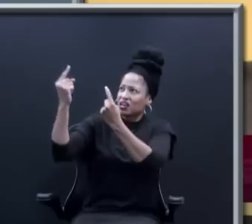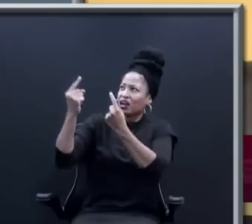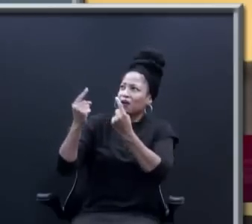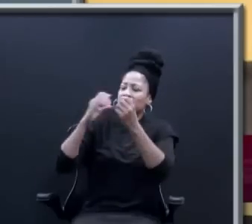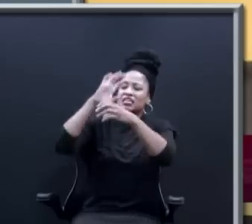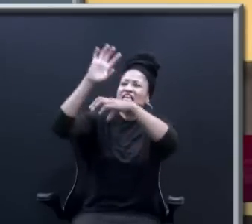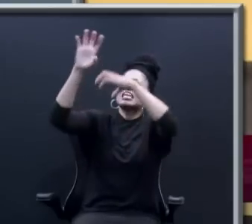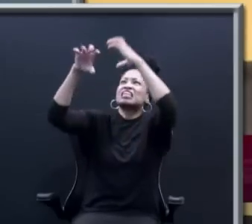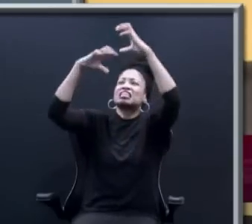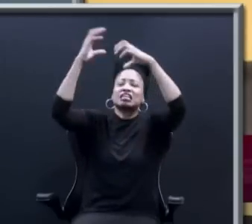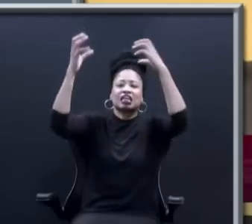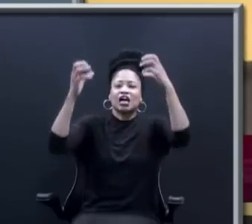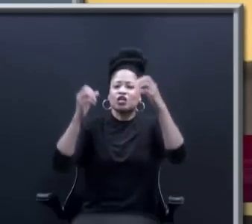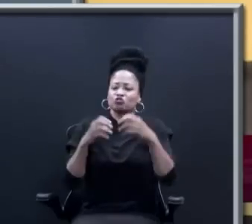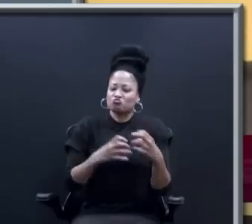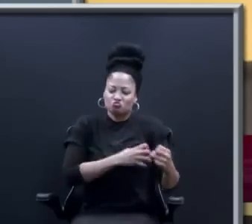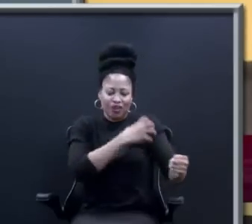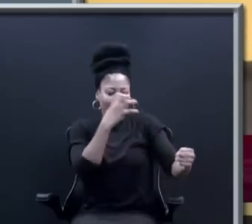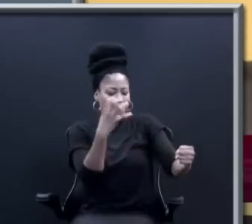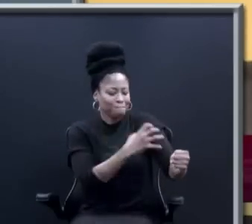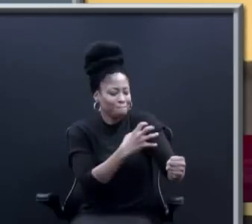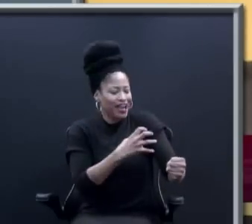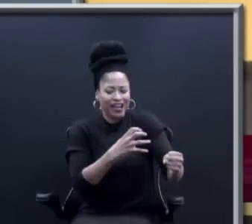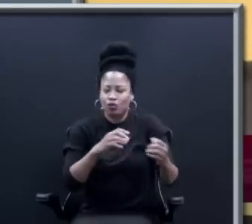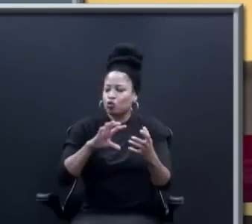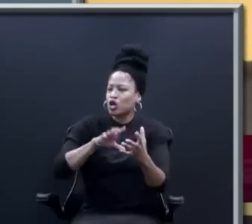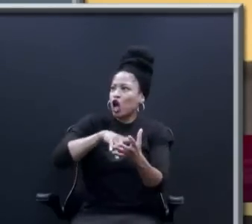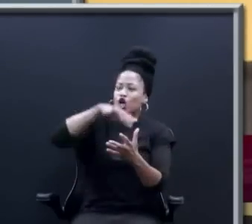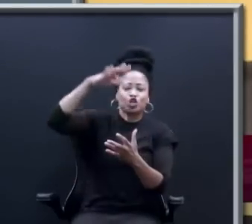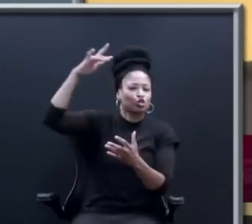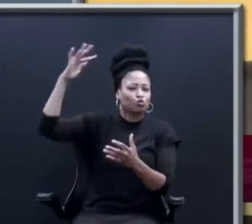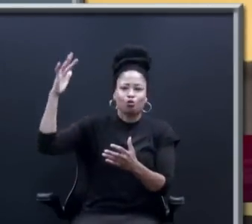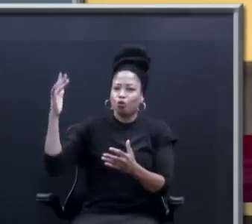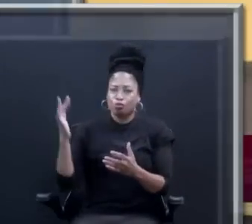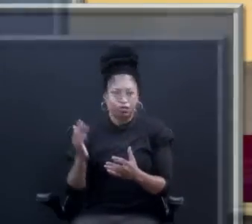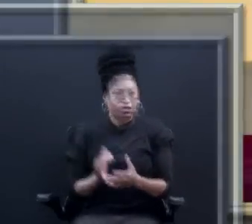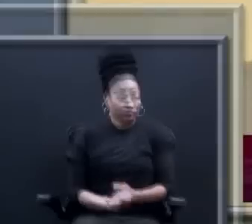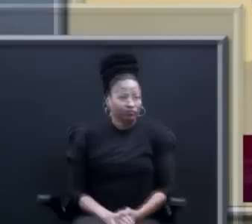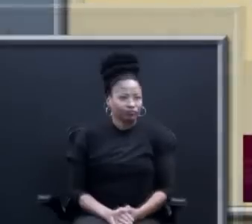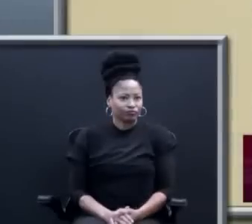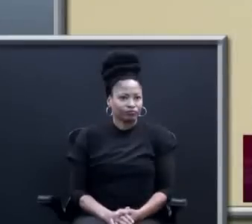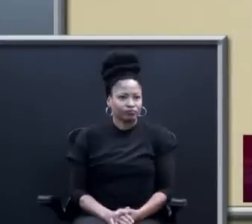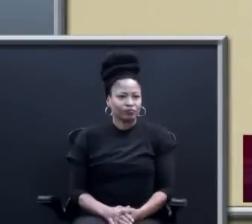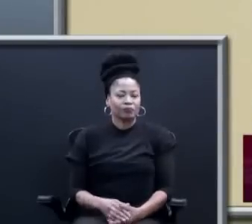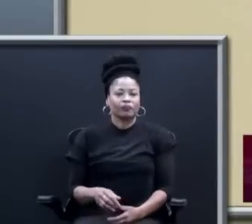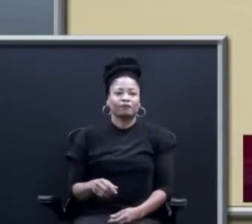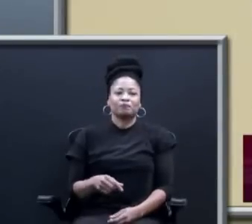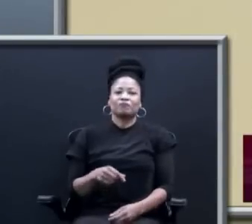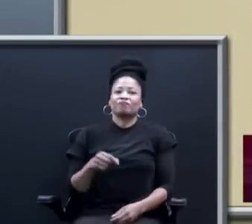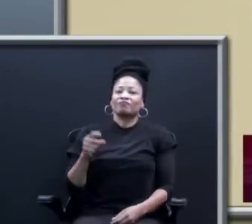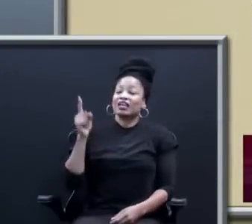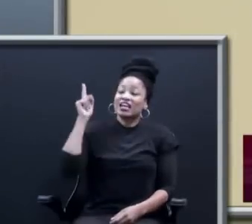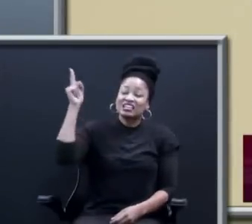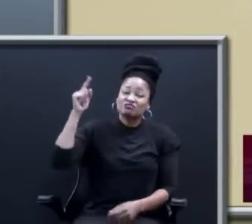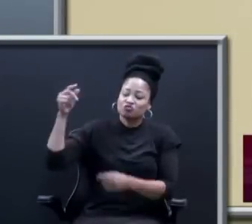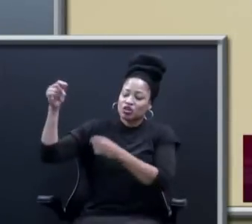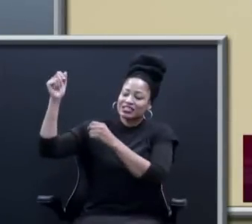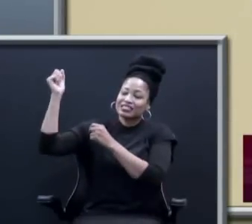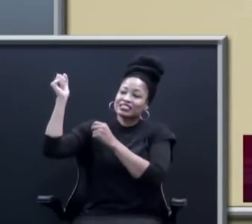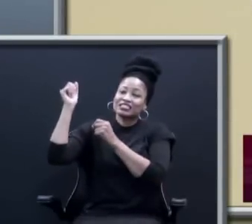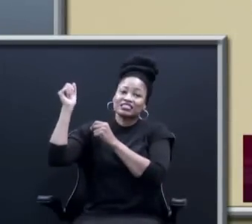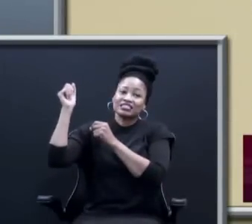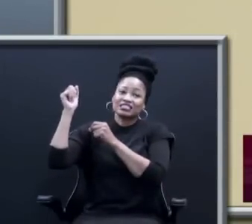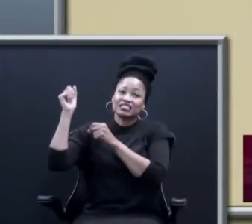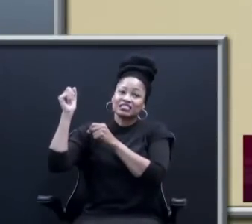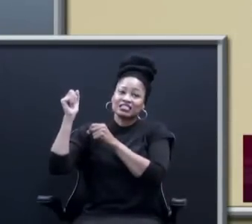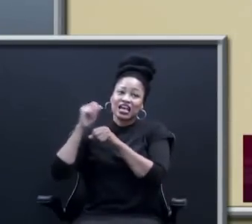going to mourn because he's going to do a job on his earth, sisters and brothers. Go ahead and read. And he shall send his angels with a great sound of a